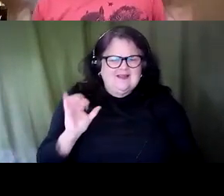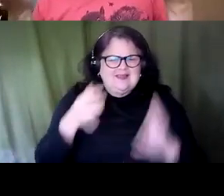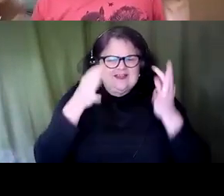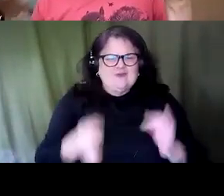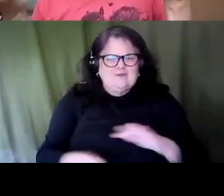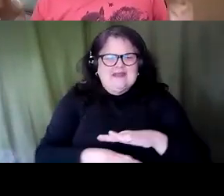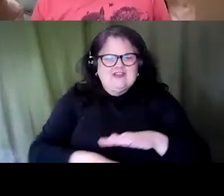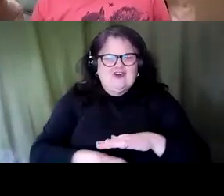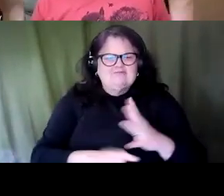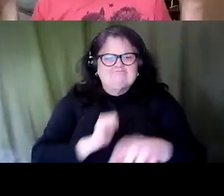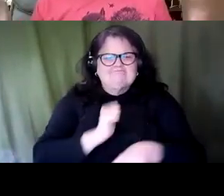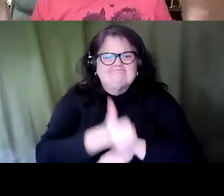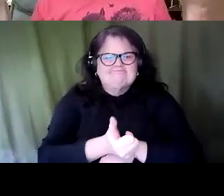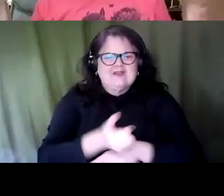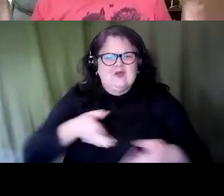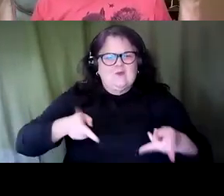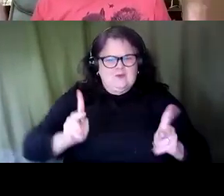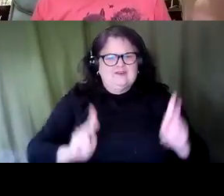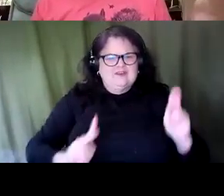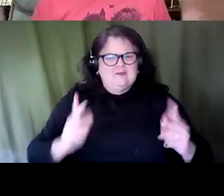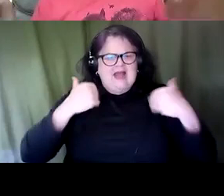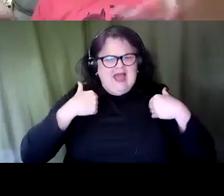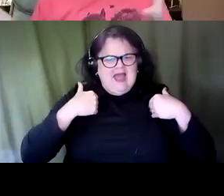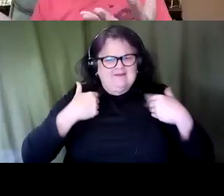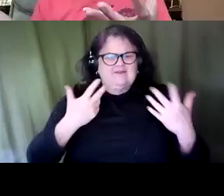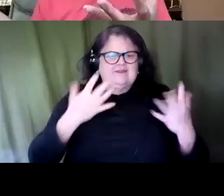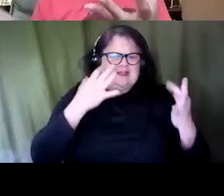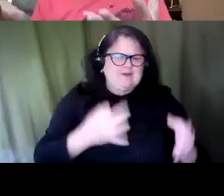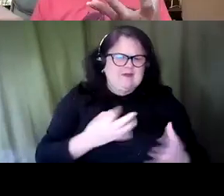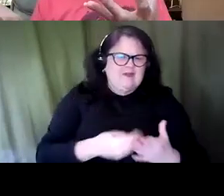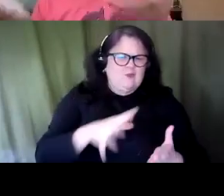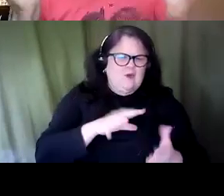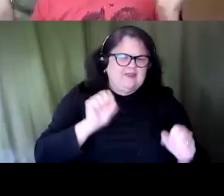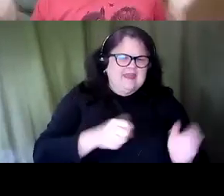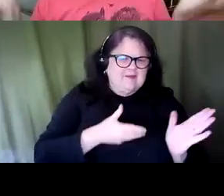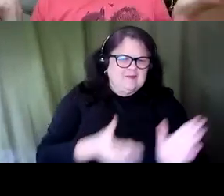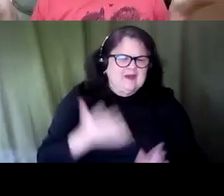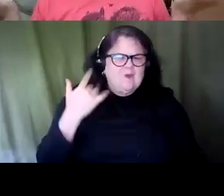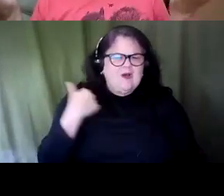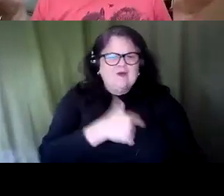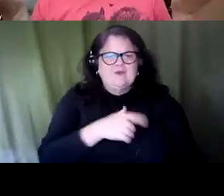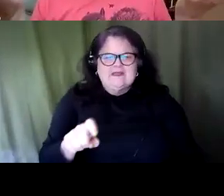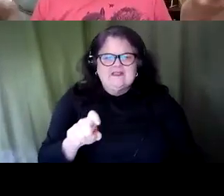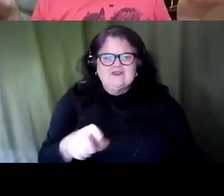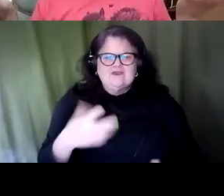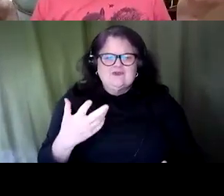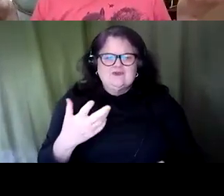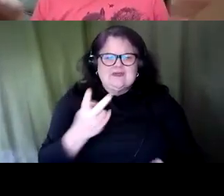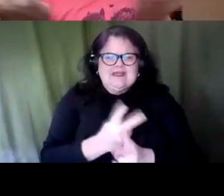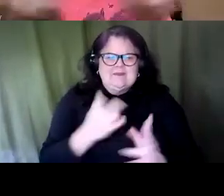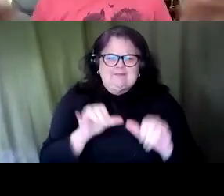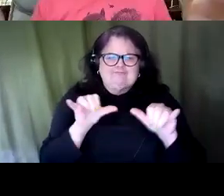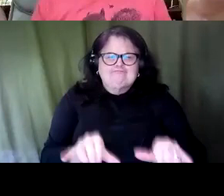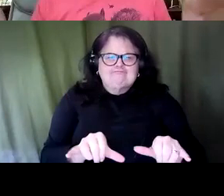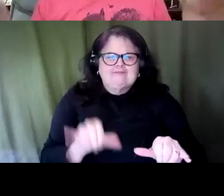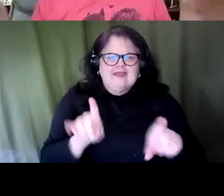what privilege people have to begin with, which determines the wealth that they're able to bring. Why do we need to keep things stagnant in that way by